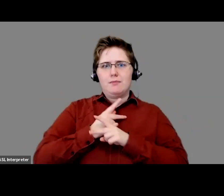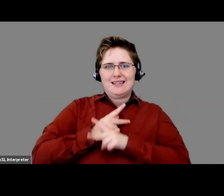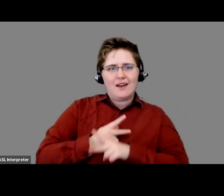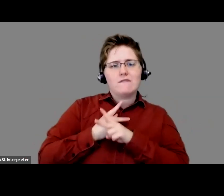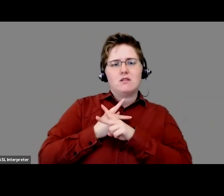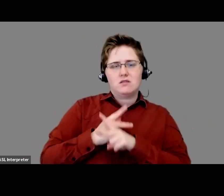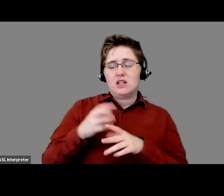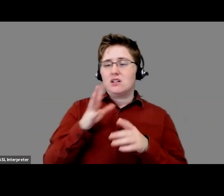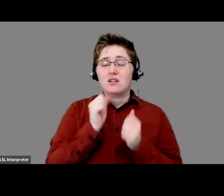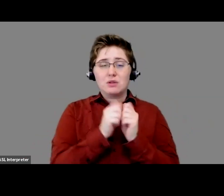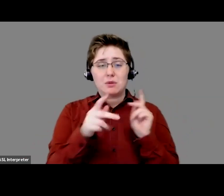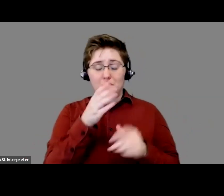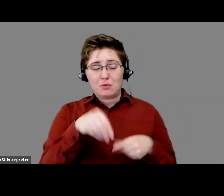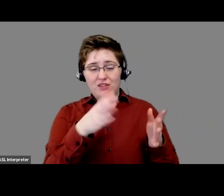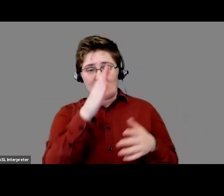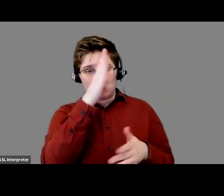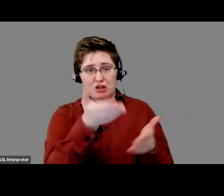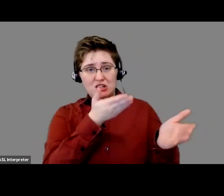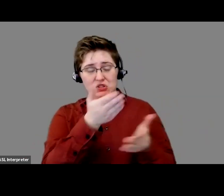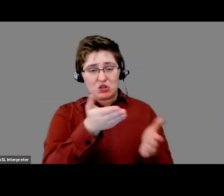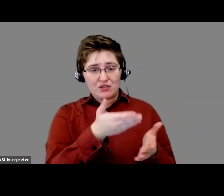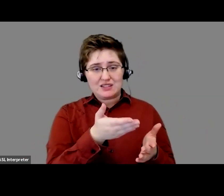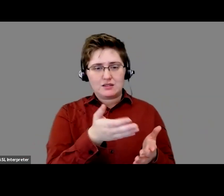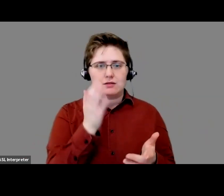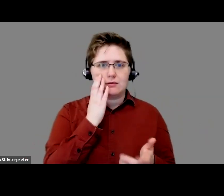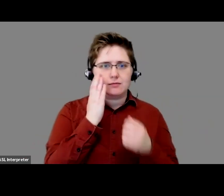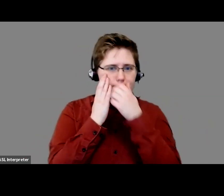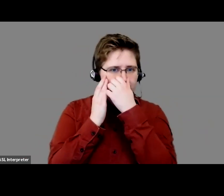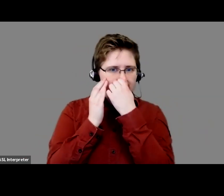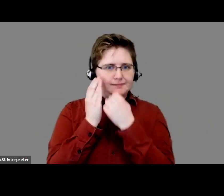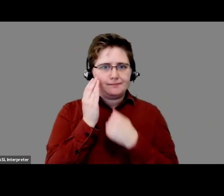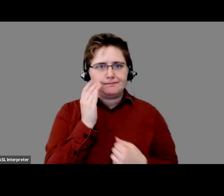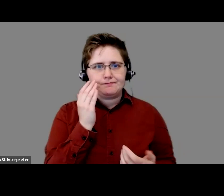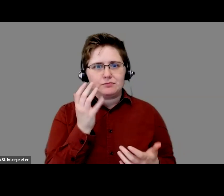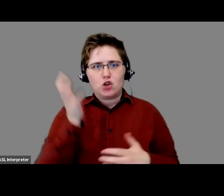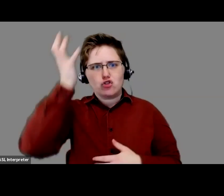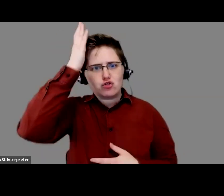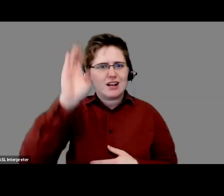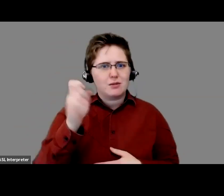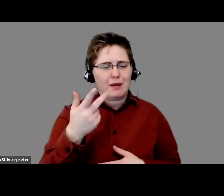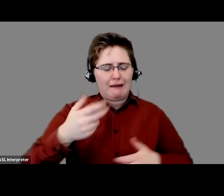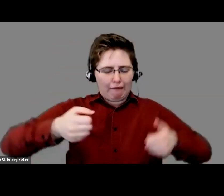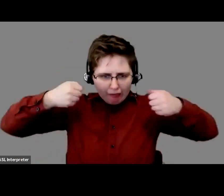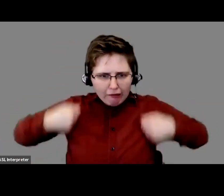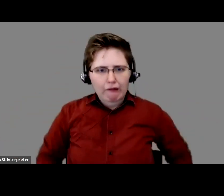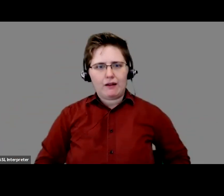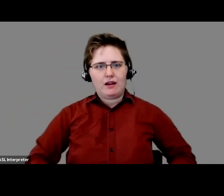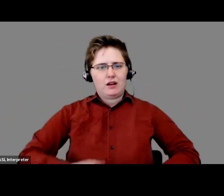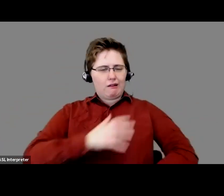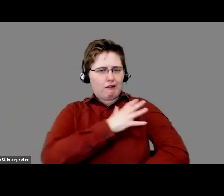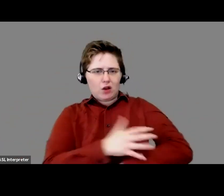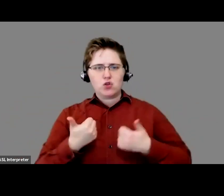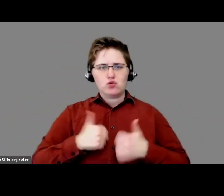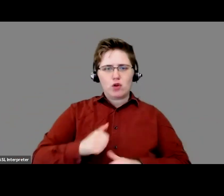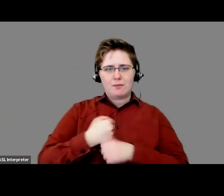are providing their direct service in essentially trash bags that are covering parts of their bodies to try